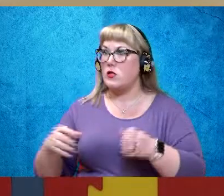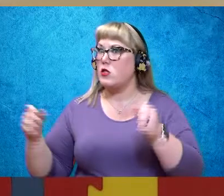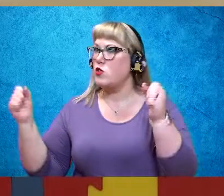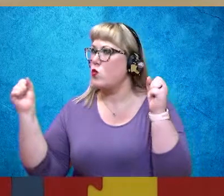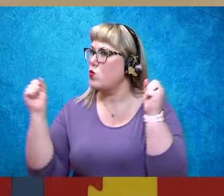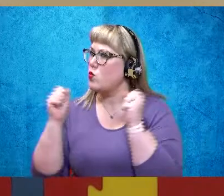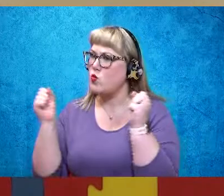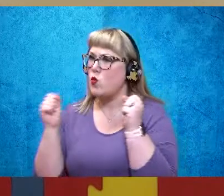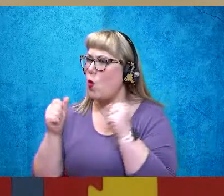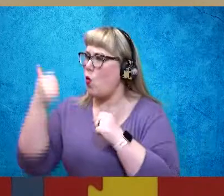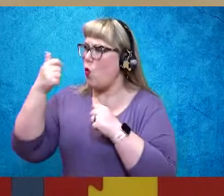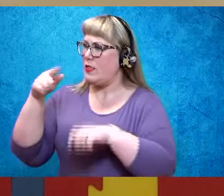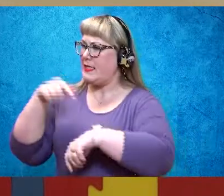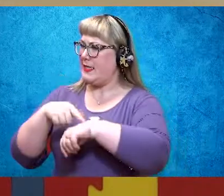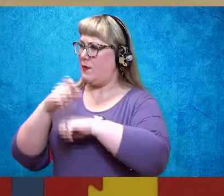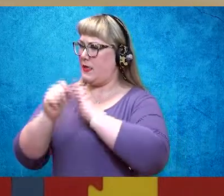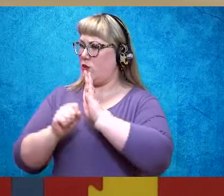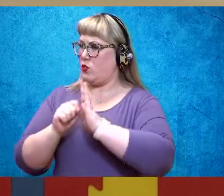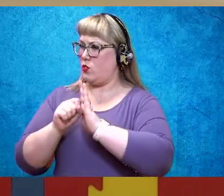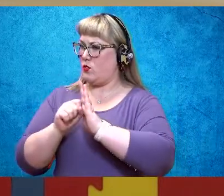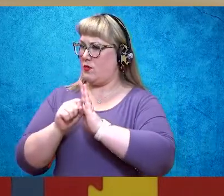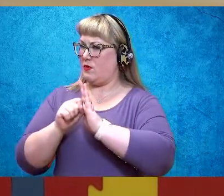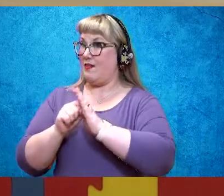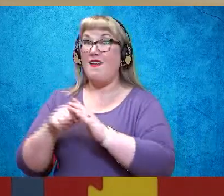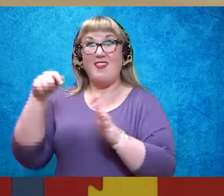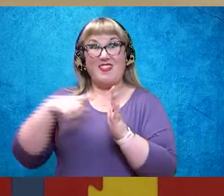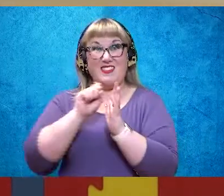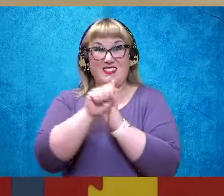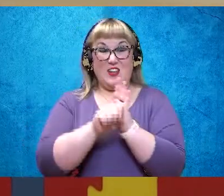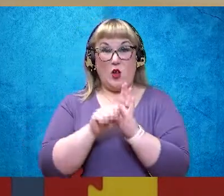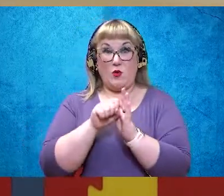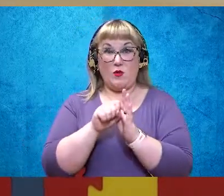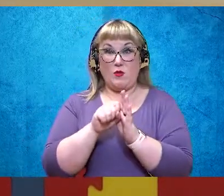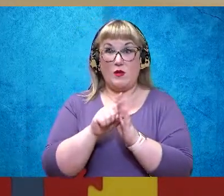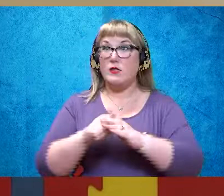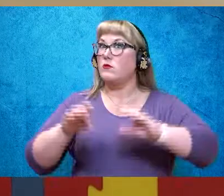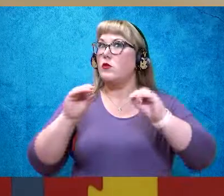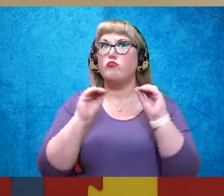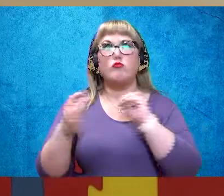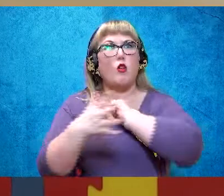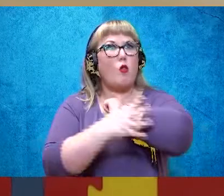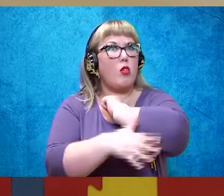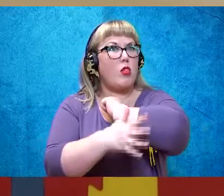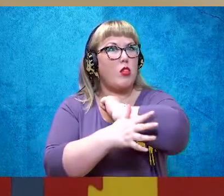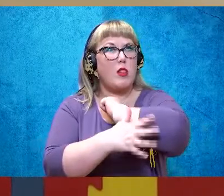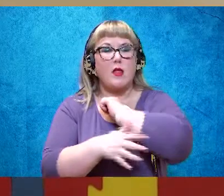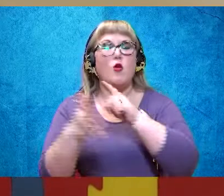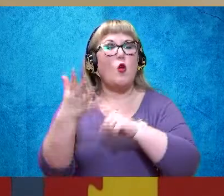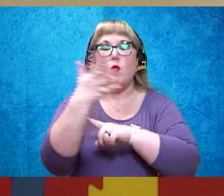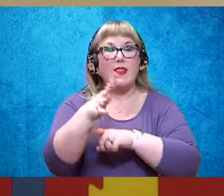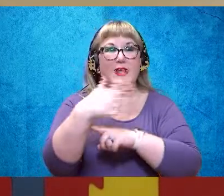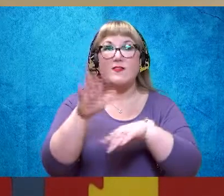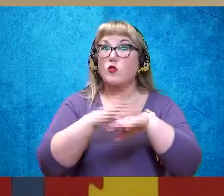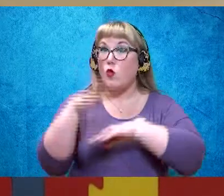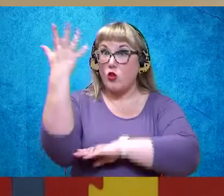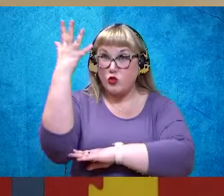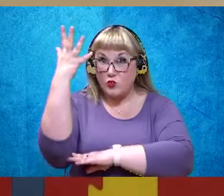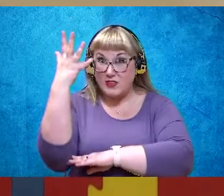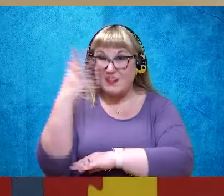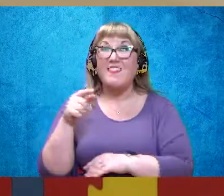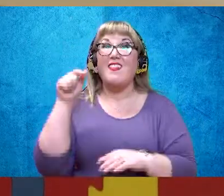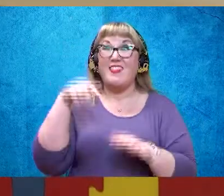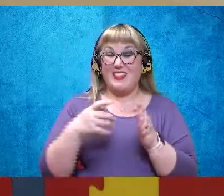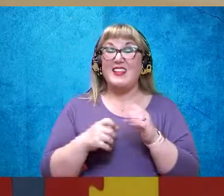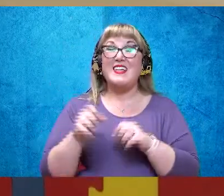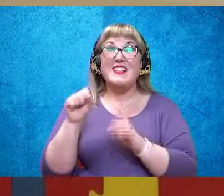coldest time of the year. In this season, there are no leaves on the trees. And this is the